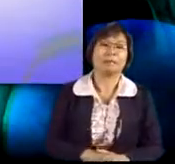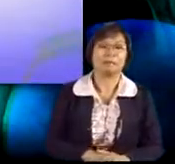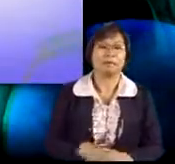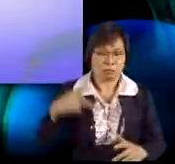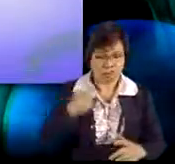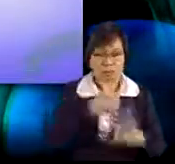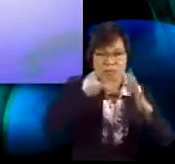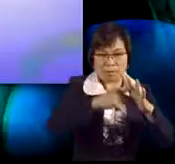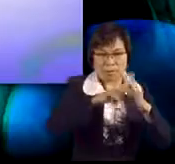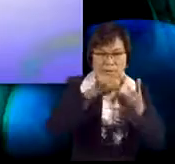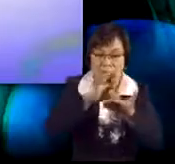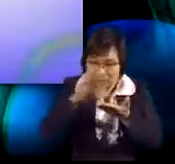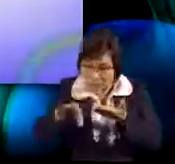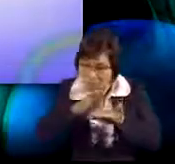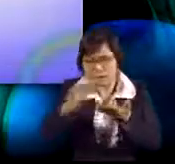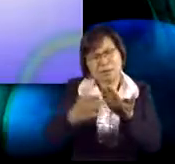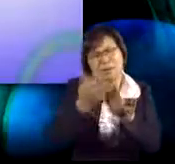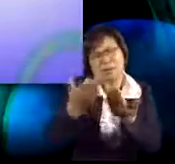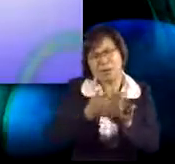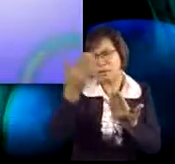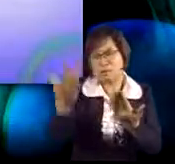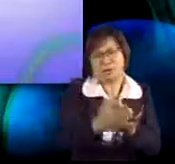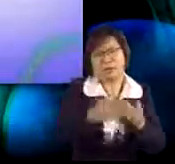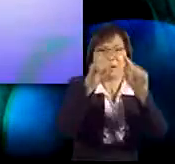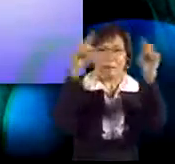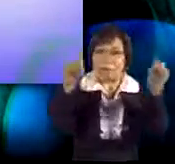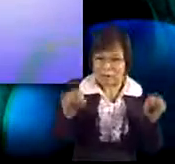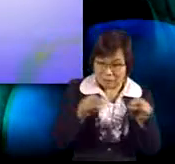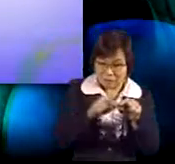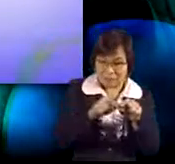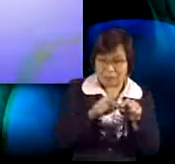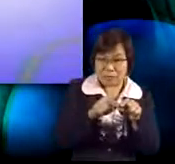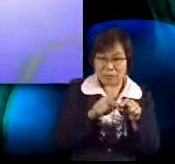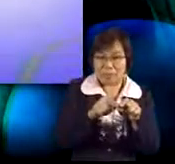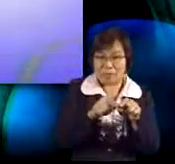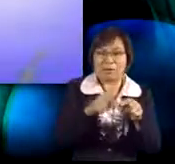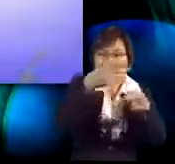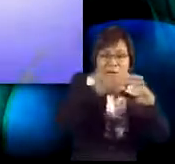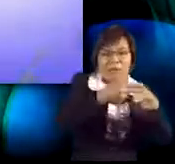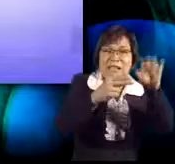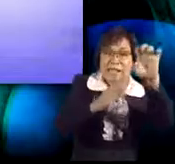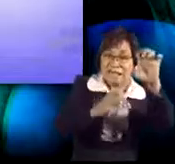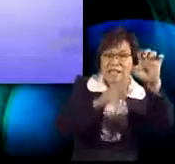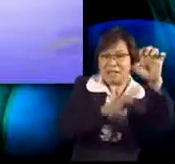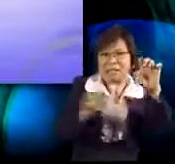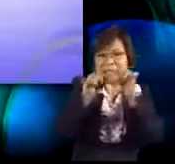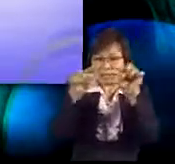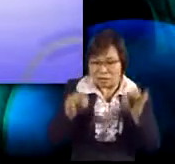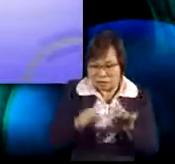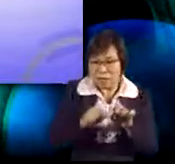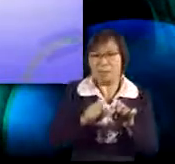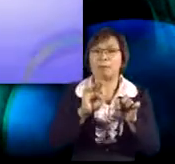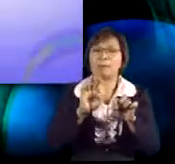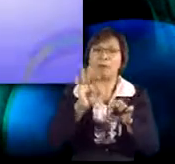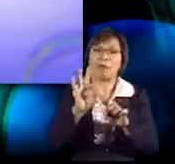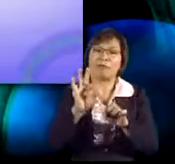We begin the calculation by simplifying it into a rectangle, which area we shall name it as E, and the square we name